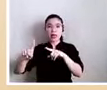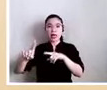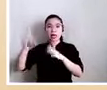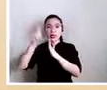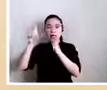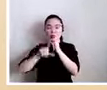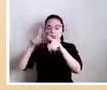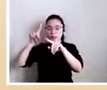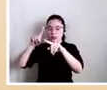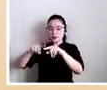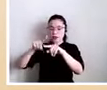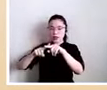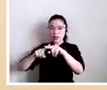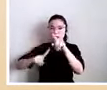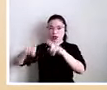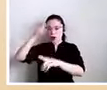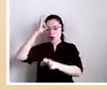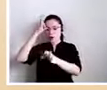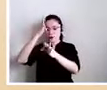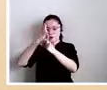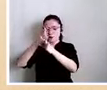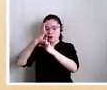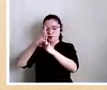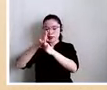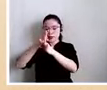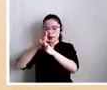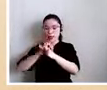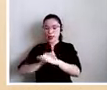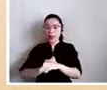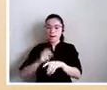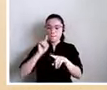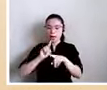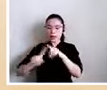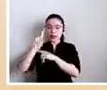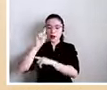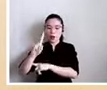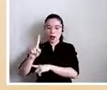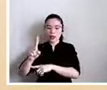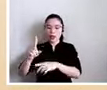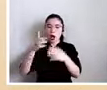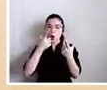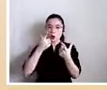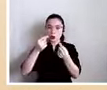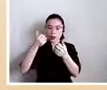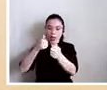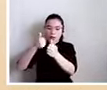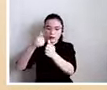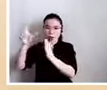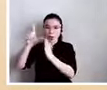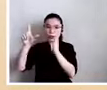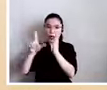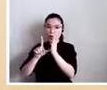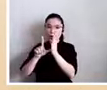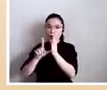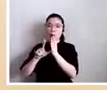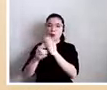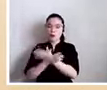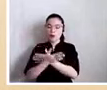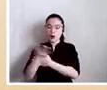who does these things will live by them. Christ ransomed us from the curse of the law